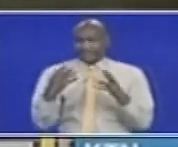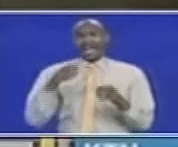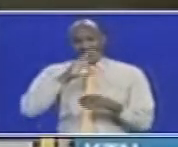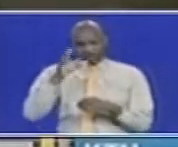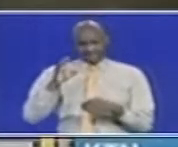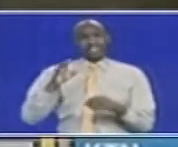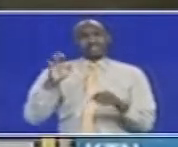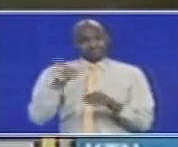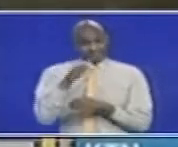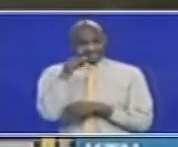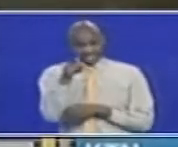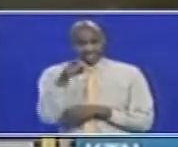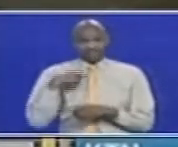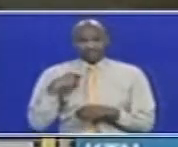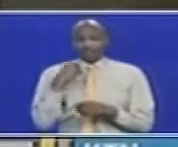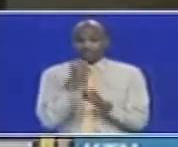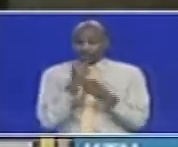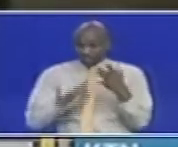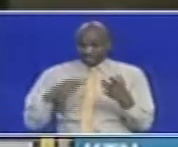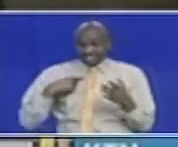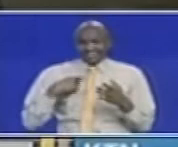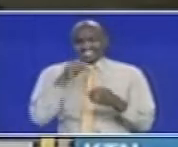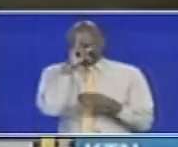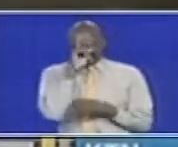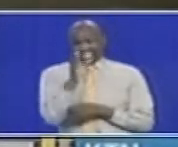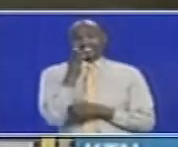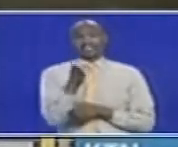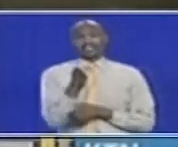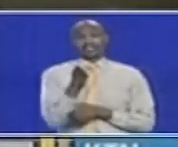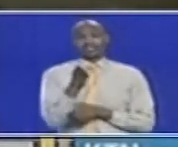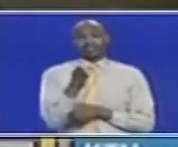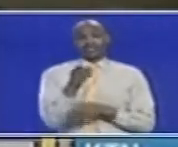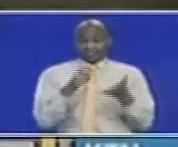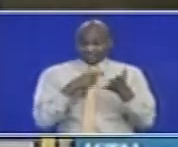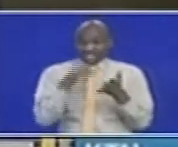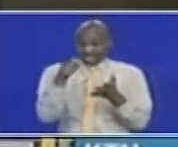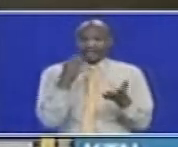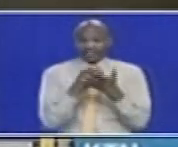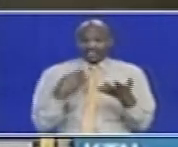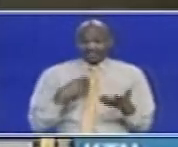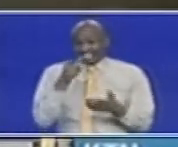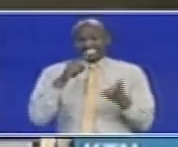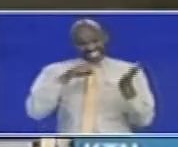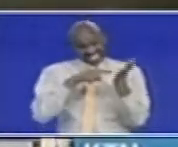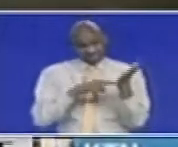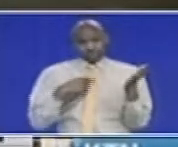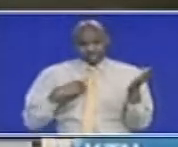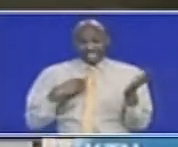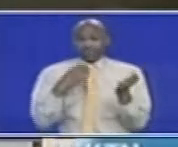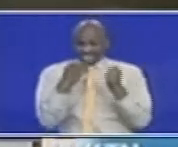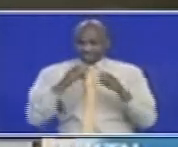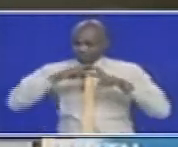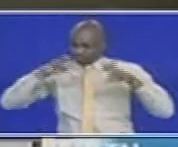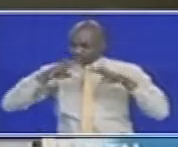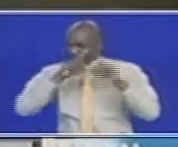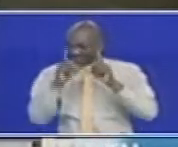assembly was drunk. Serious allegation which we have video evidence, and these are some of the issues which we really need to interrogate